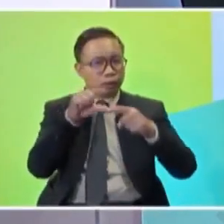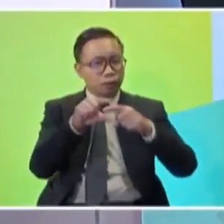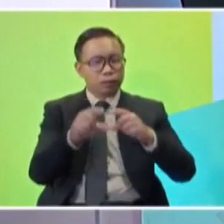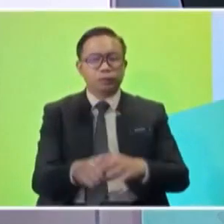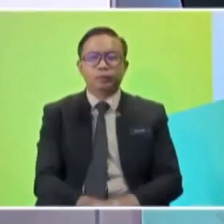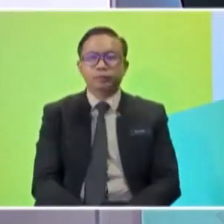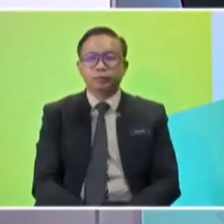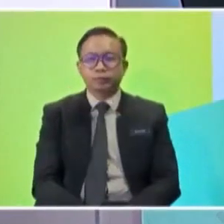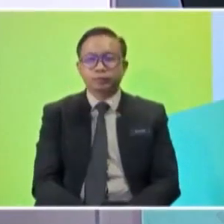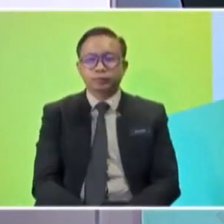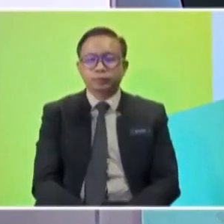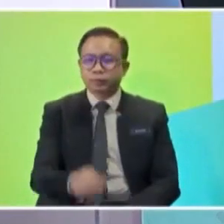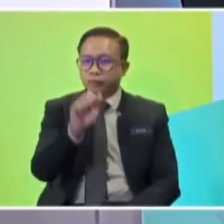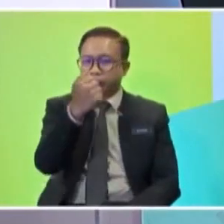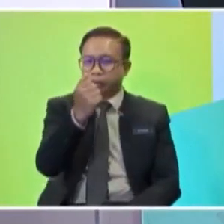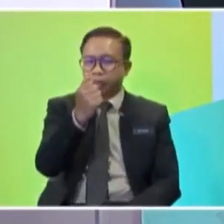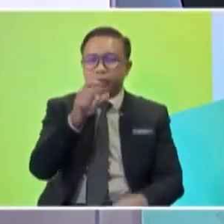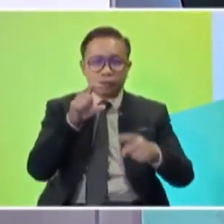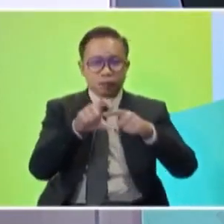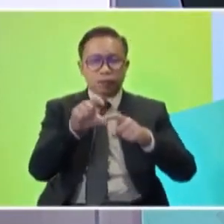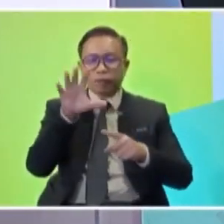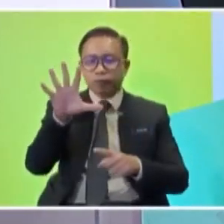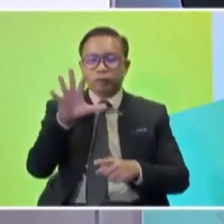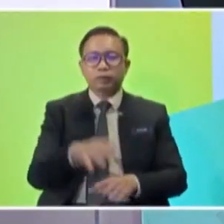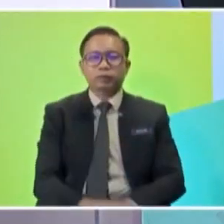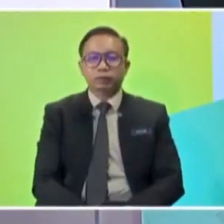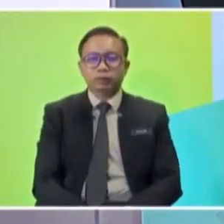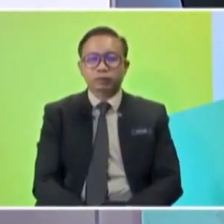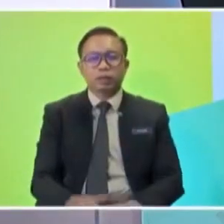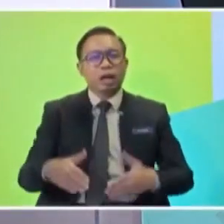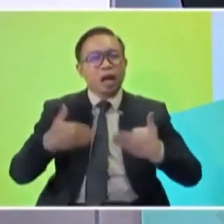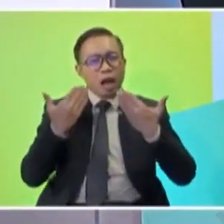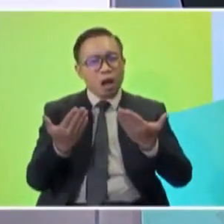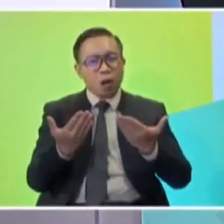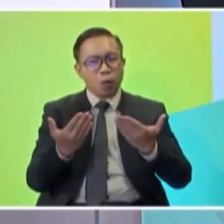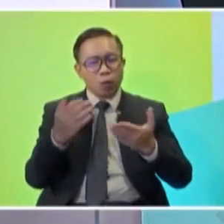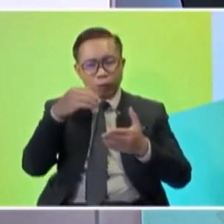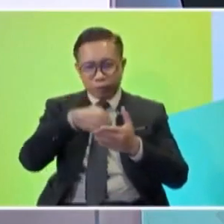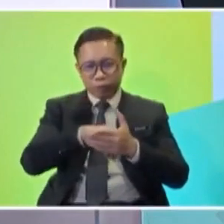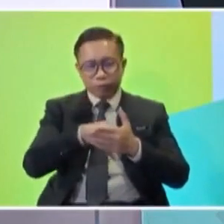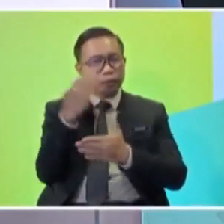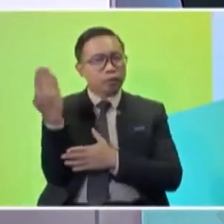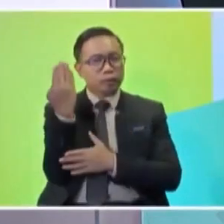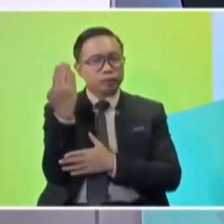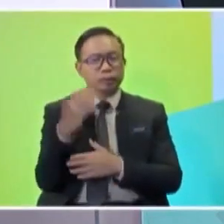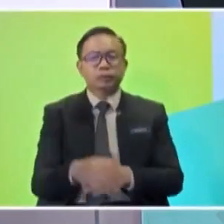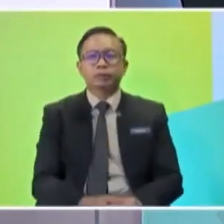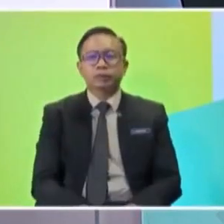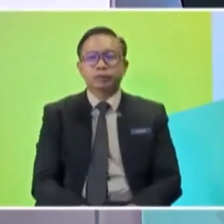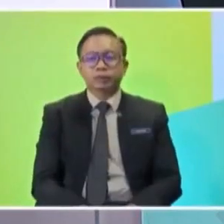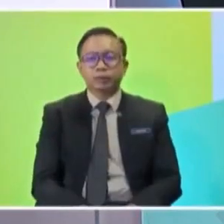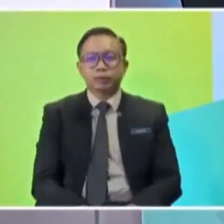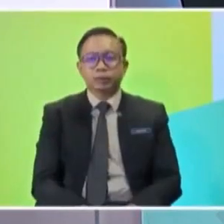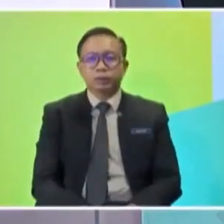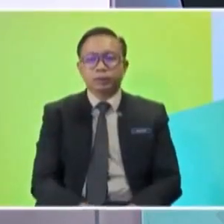example, 10 divide with 5. So how do we write it in standard written method? So the 10 will be